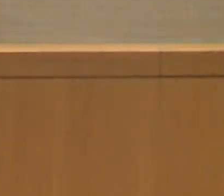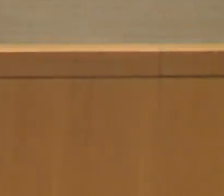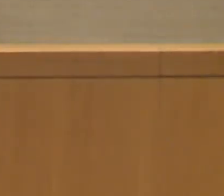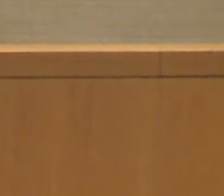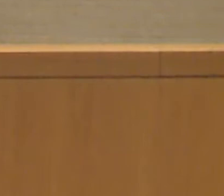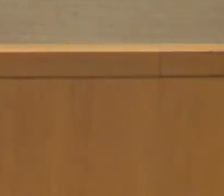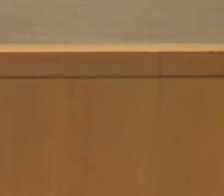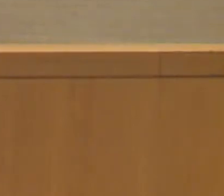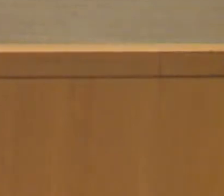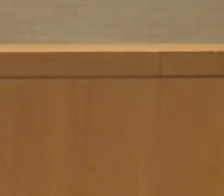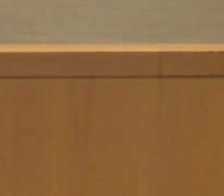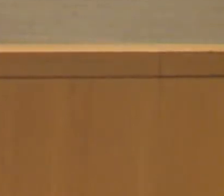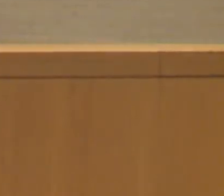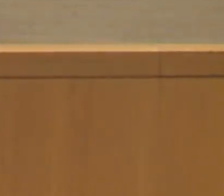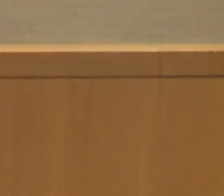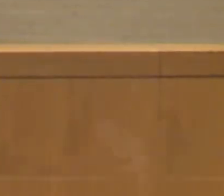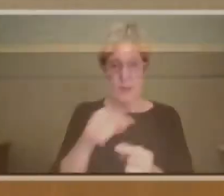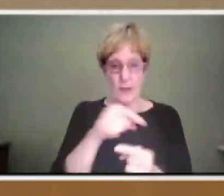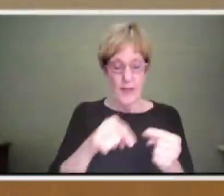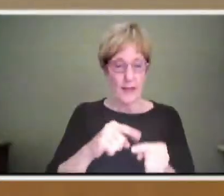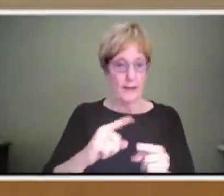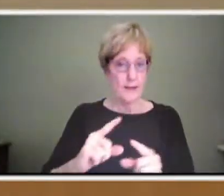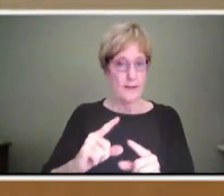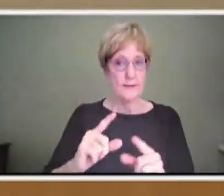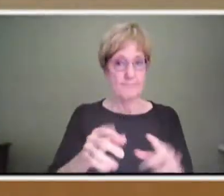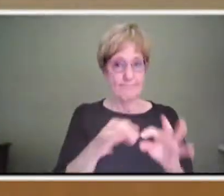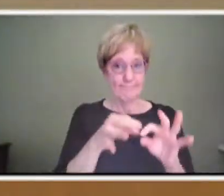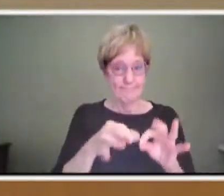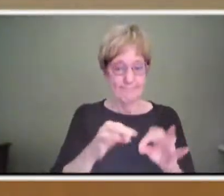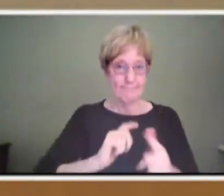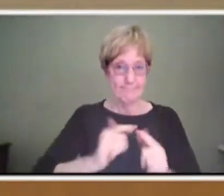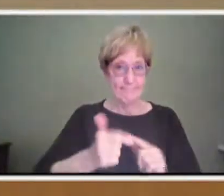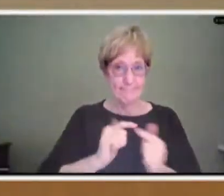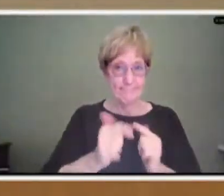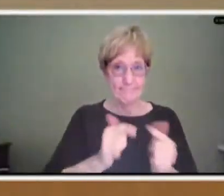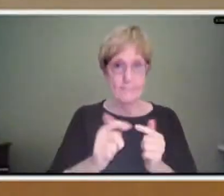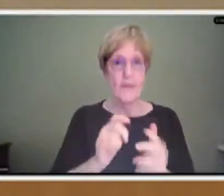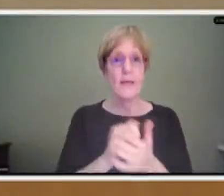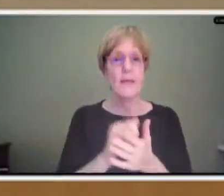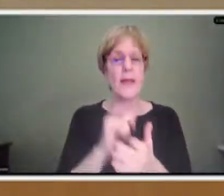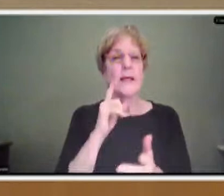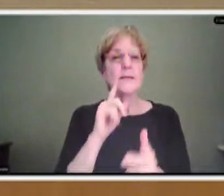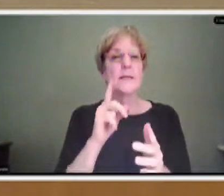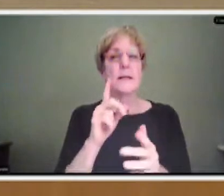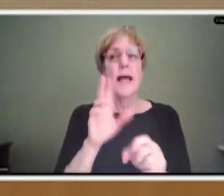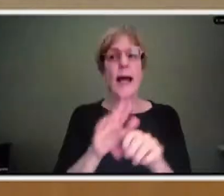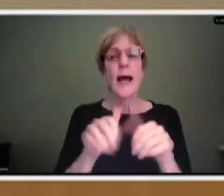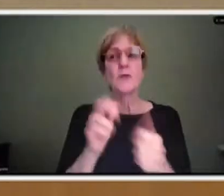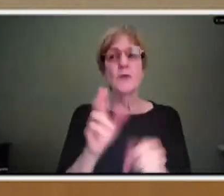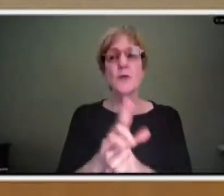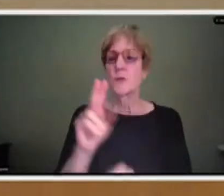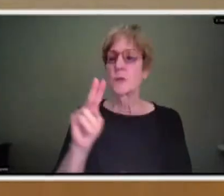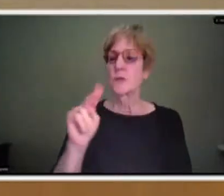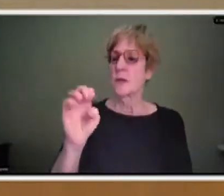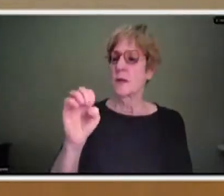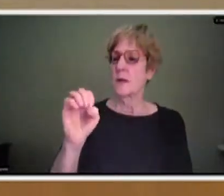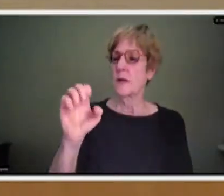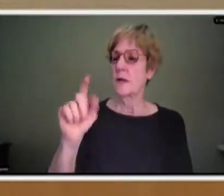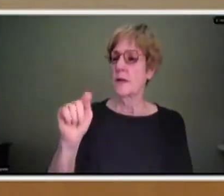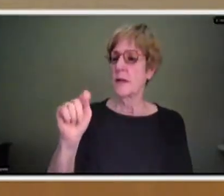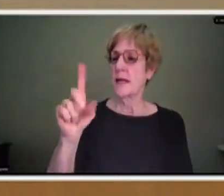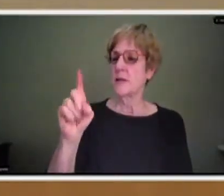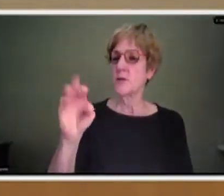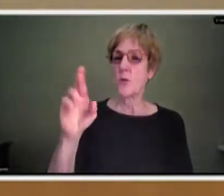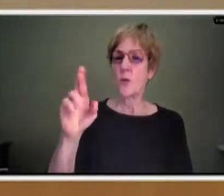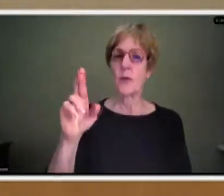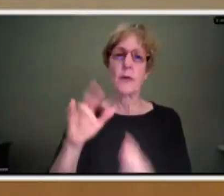kind of talk amongst themselves. So I'd like to maybe see if there's other ways we can leverage that a little bit more even further, but for now that's kind of where we are